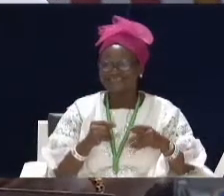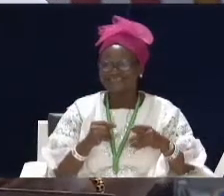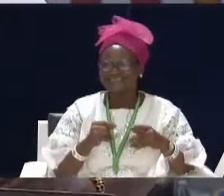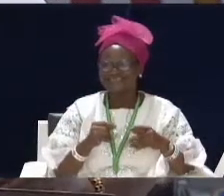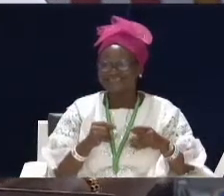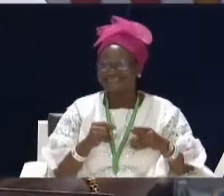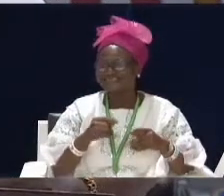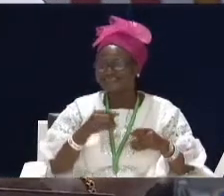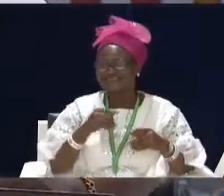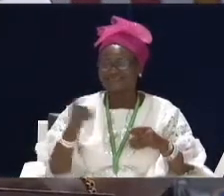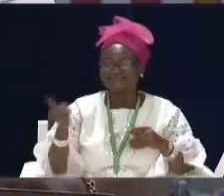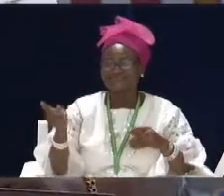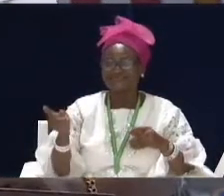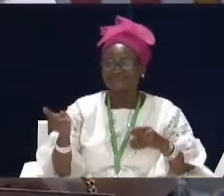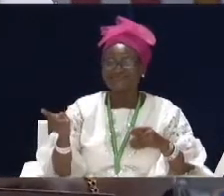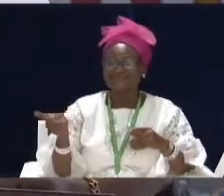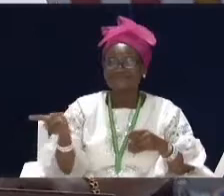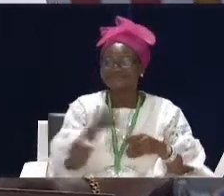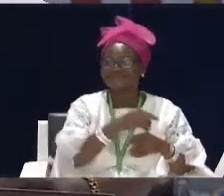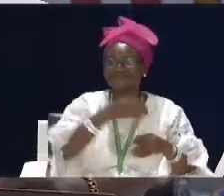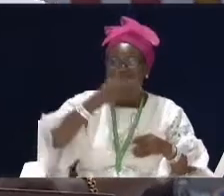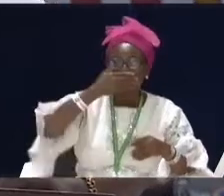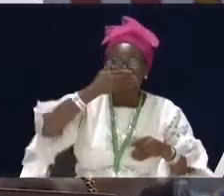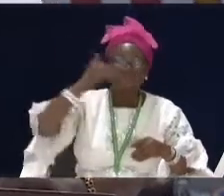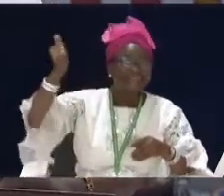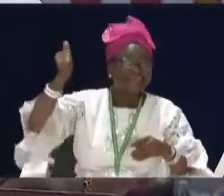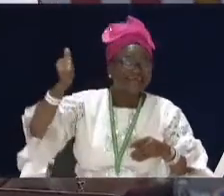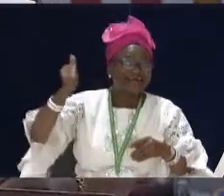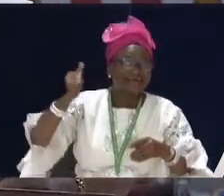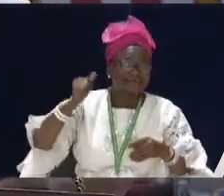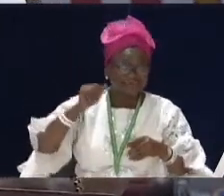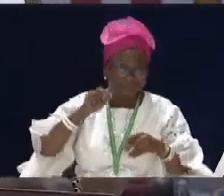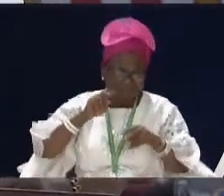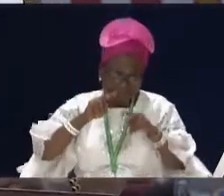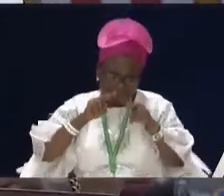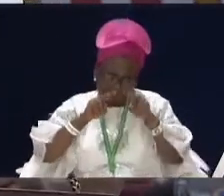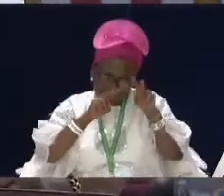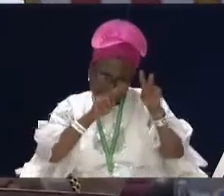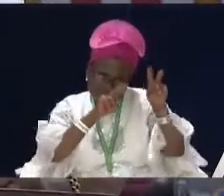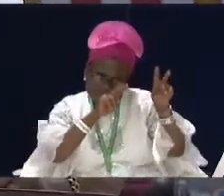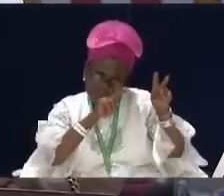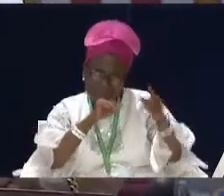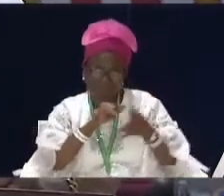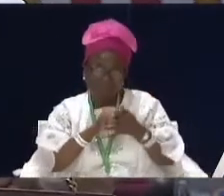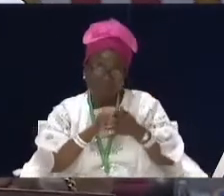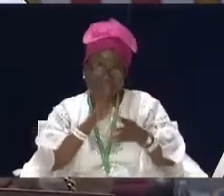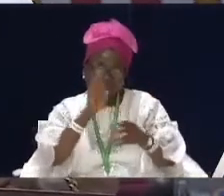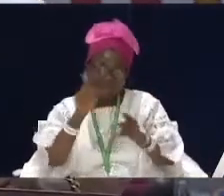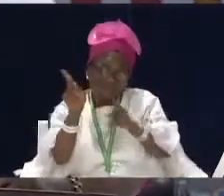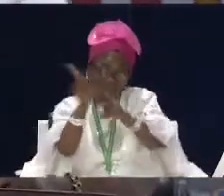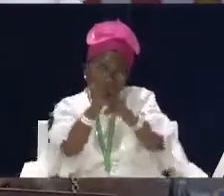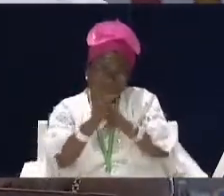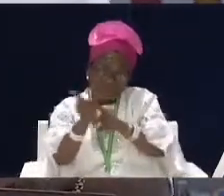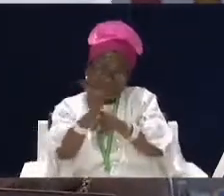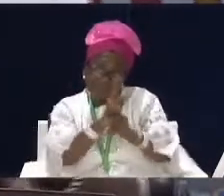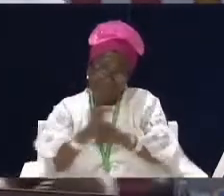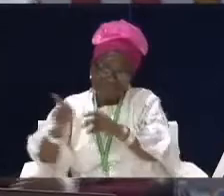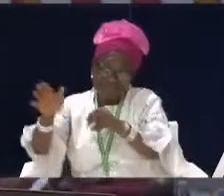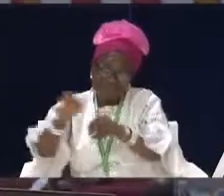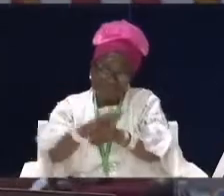worry. Those of you who don't understand that, there is no problem. When you are older, you will know.